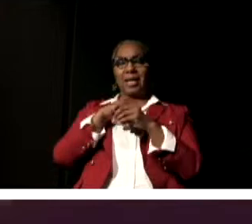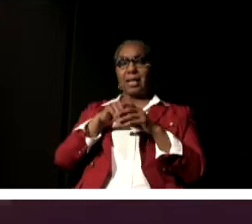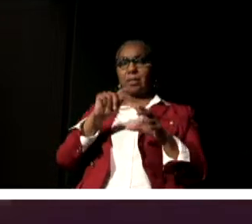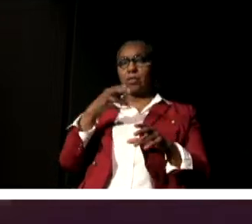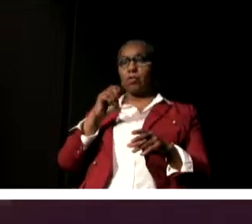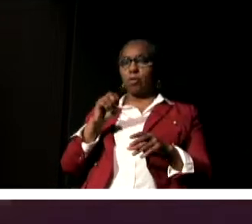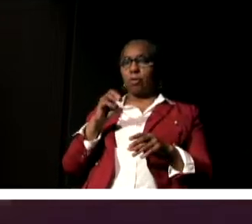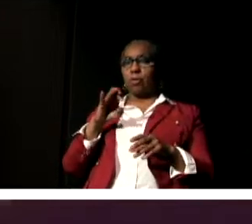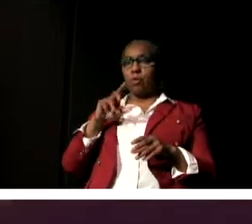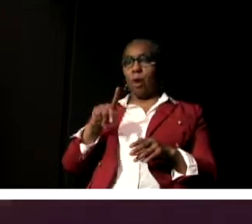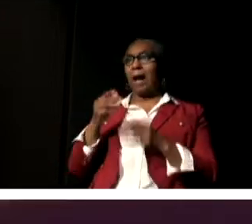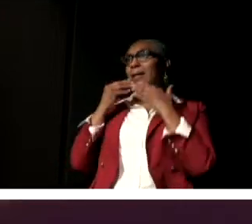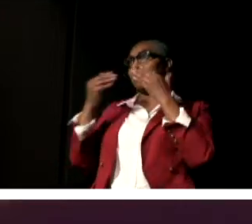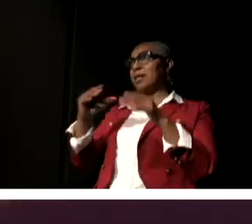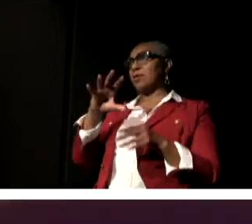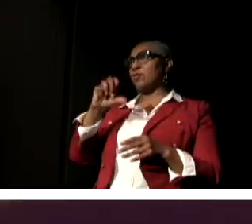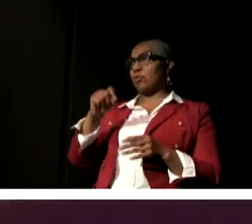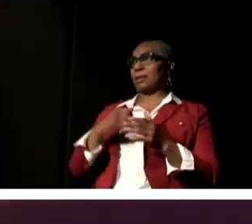you, Chris.